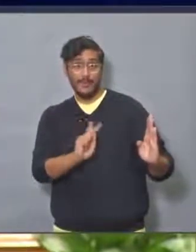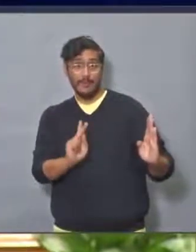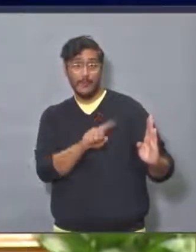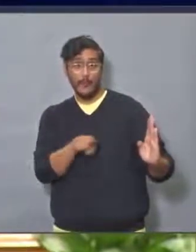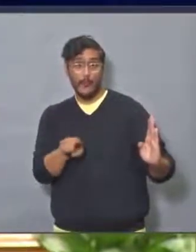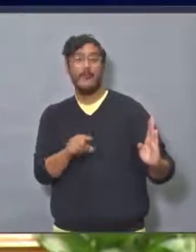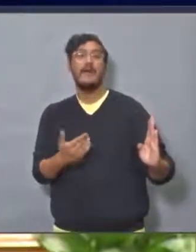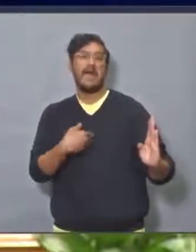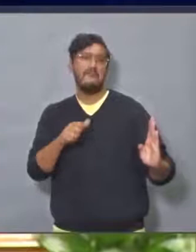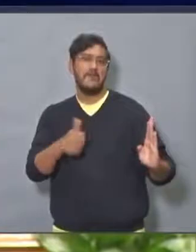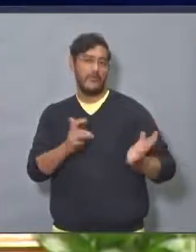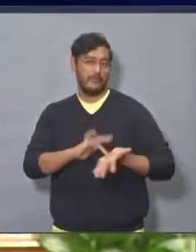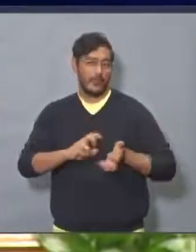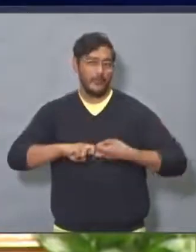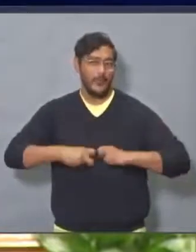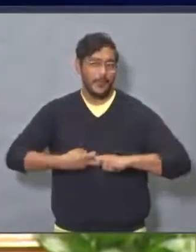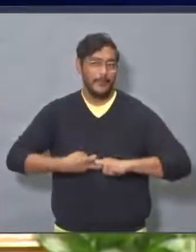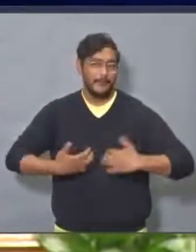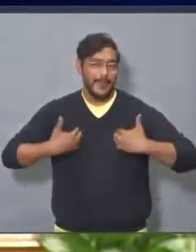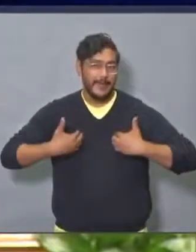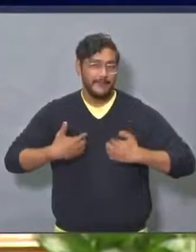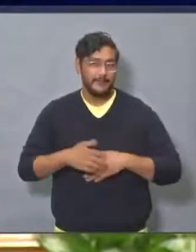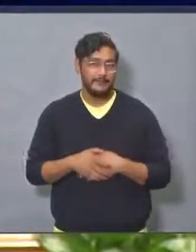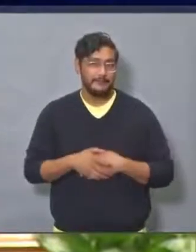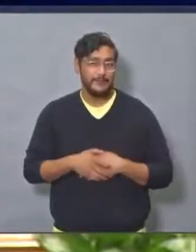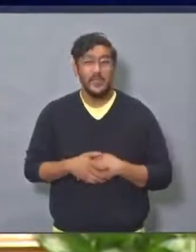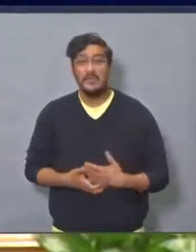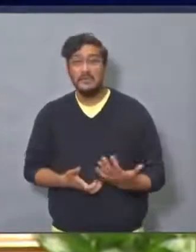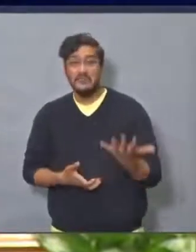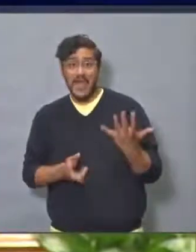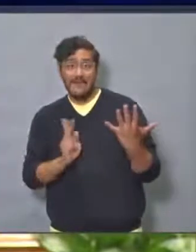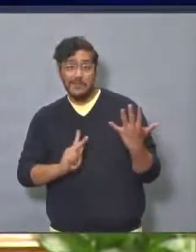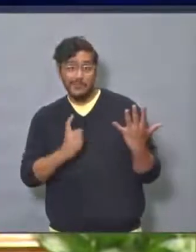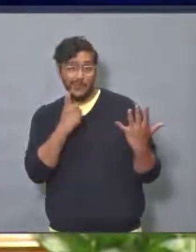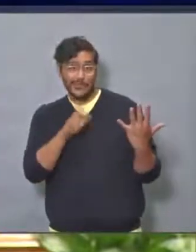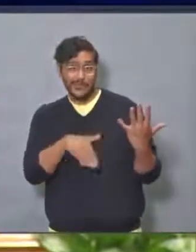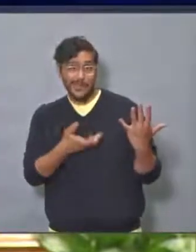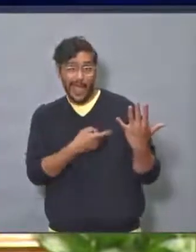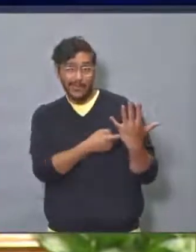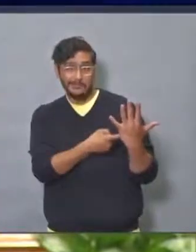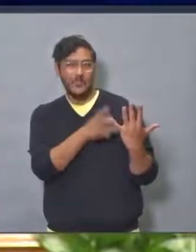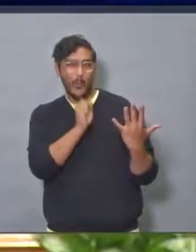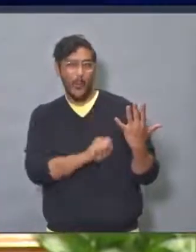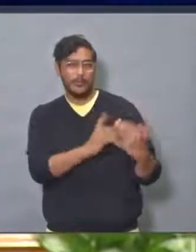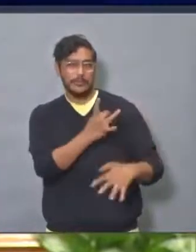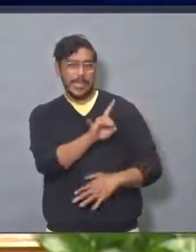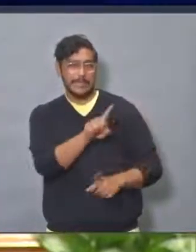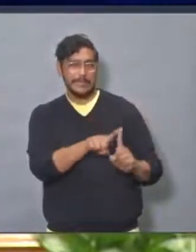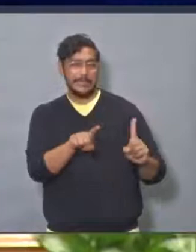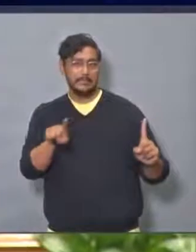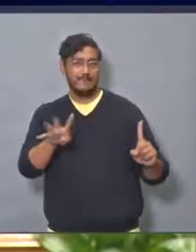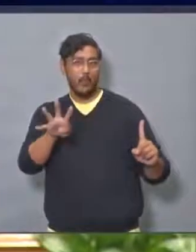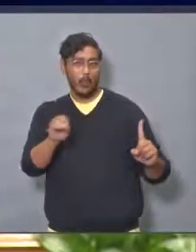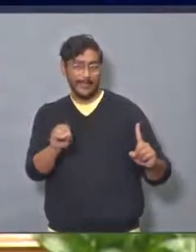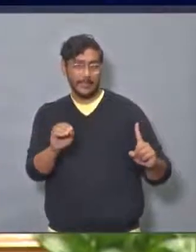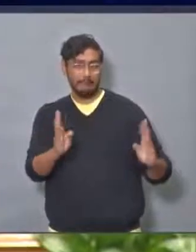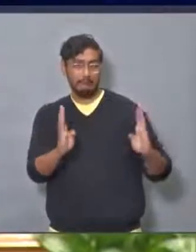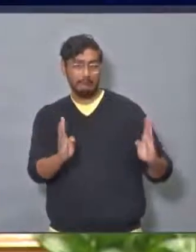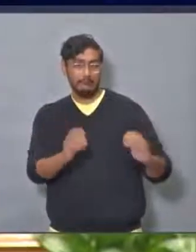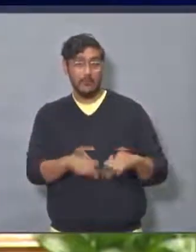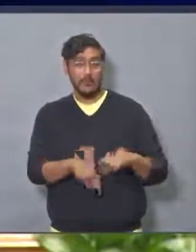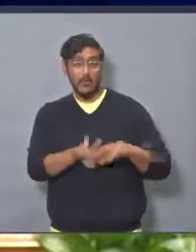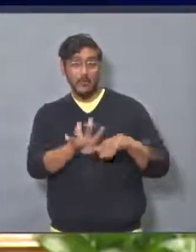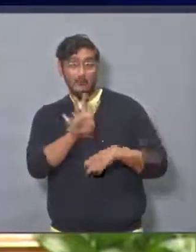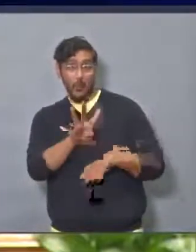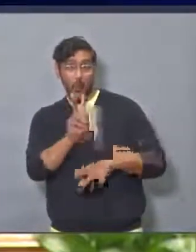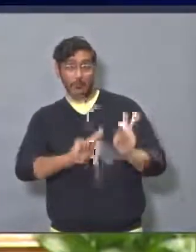group had underlying health conditions. 5 of the people who died are between the ages of 18 and 40, and 4 people in